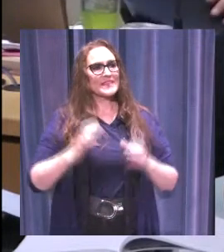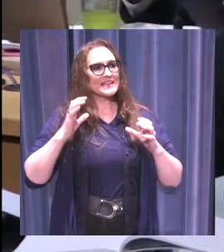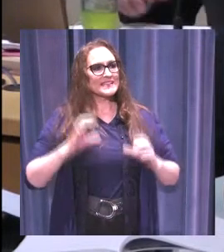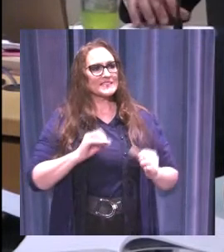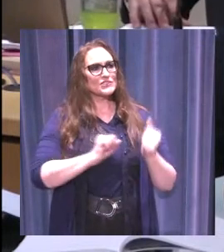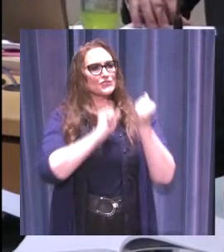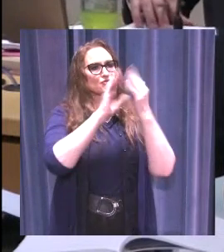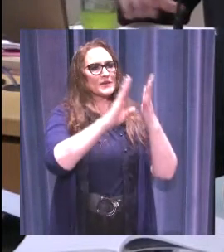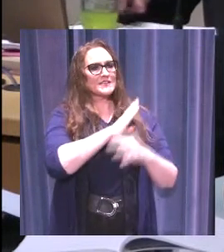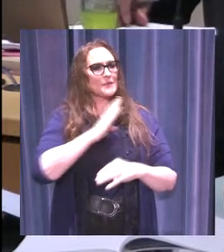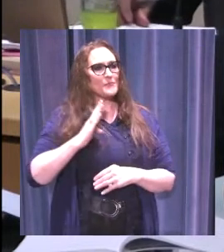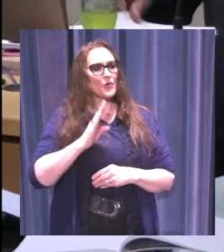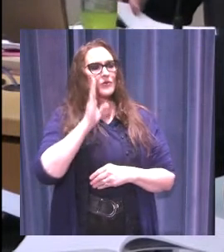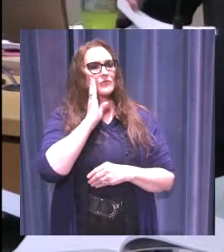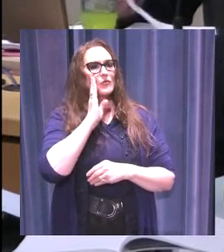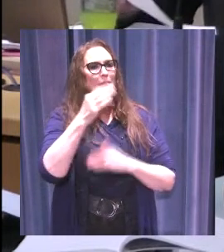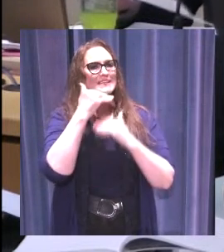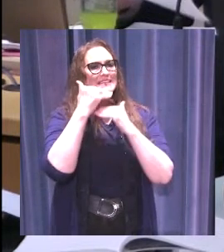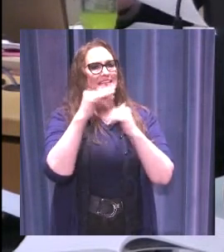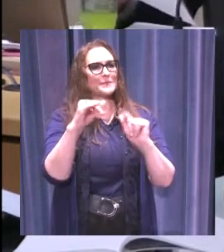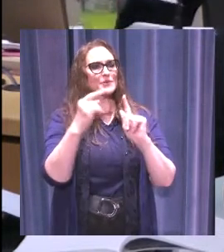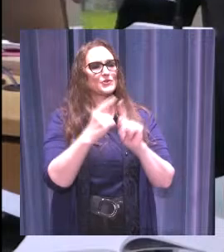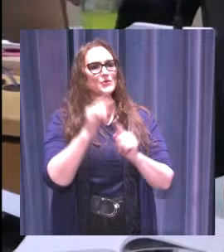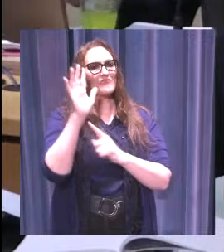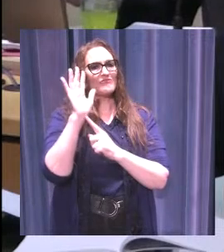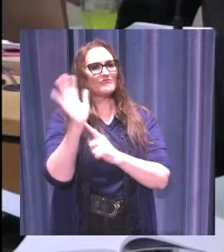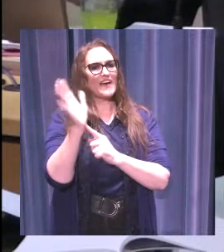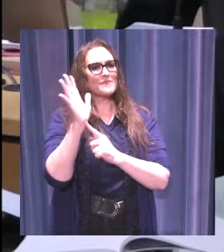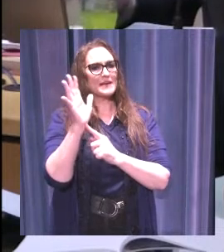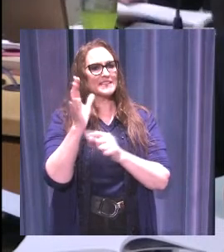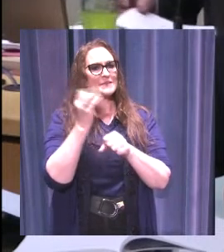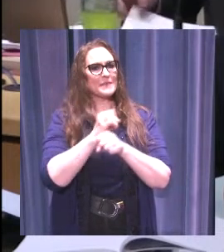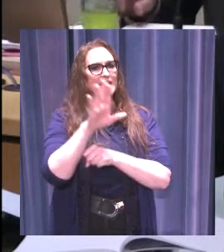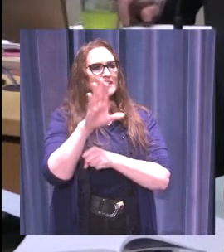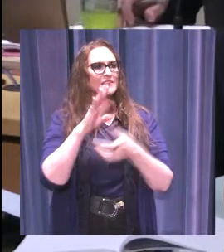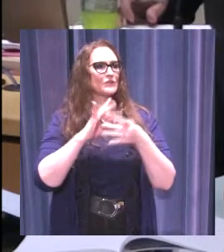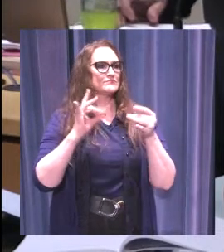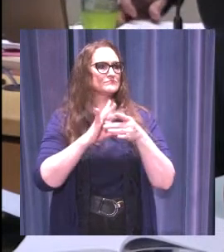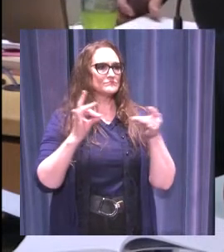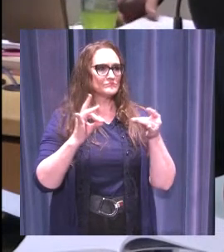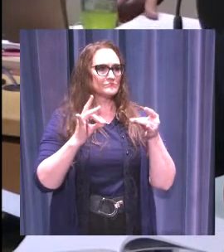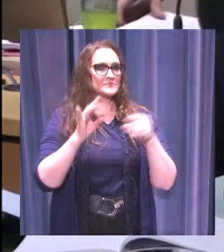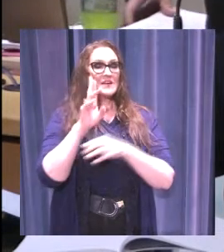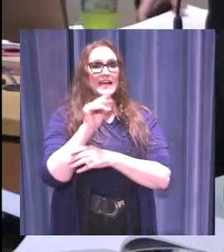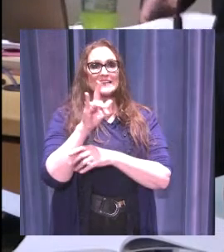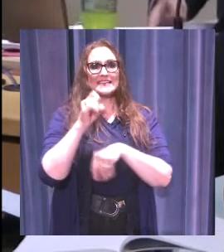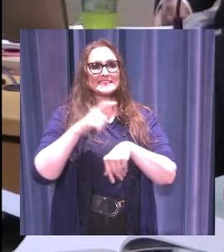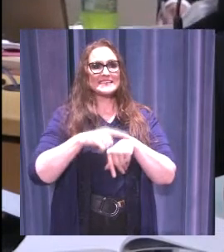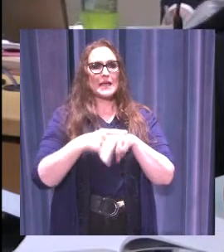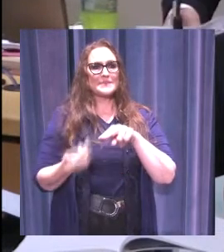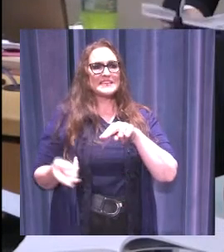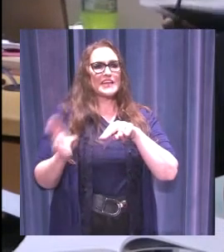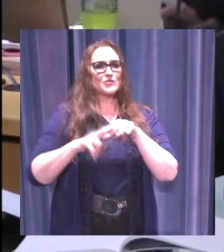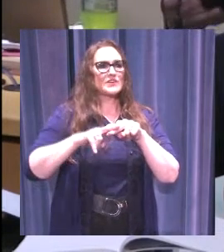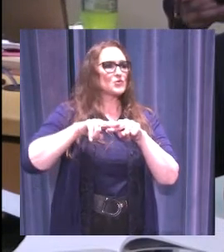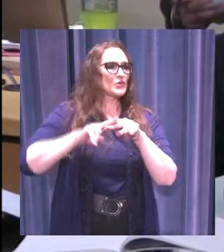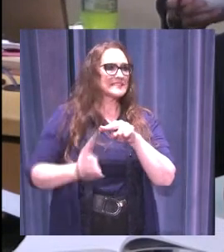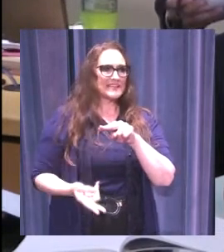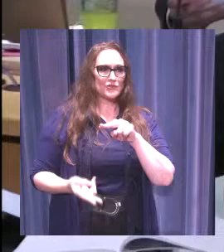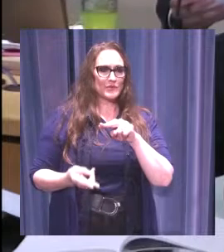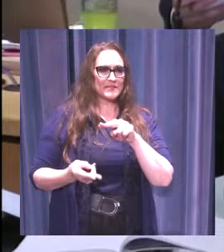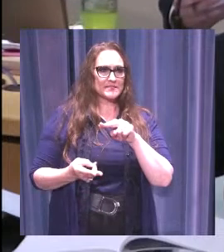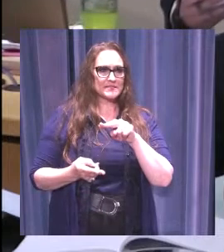addressing the board shall be limited to 5 minutes in making their remarks, unless the time is increased or decreased